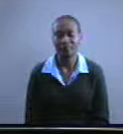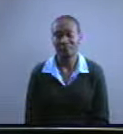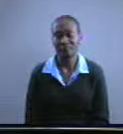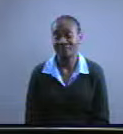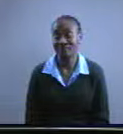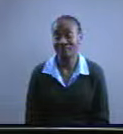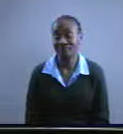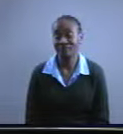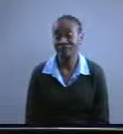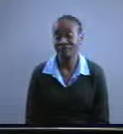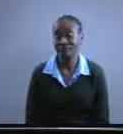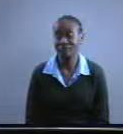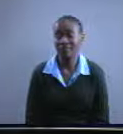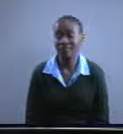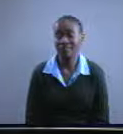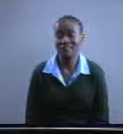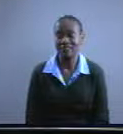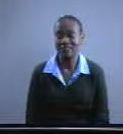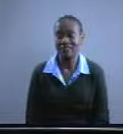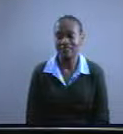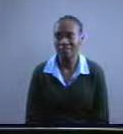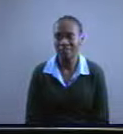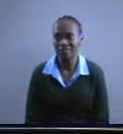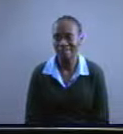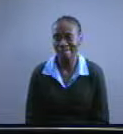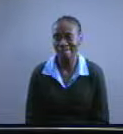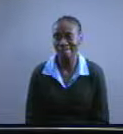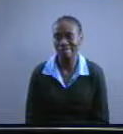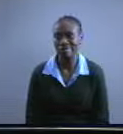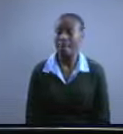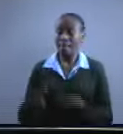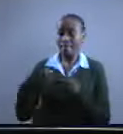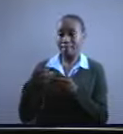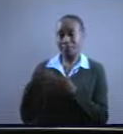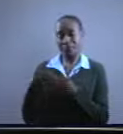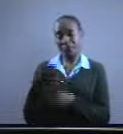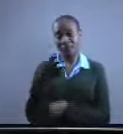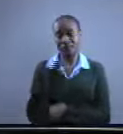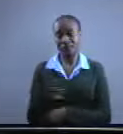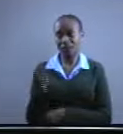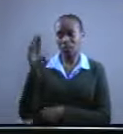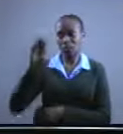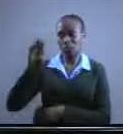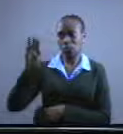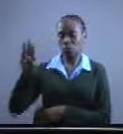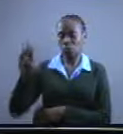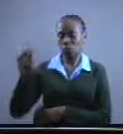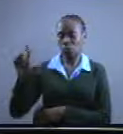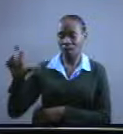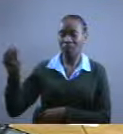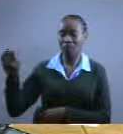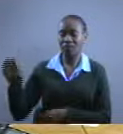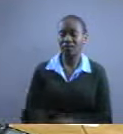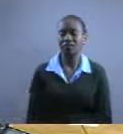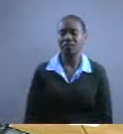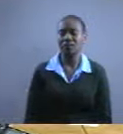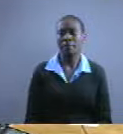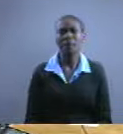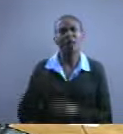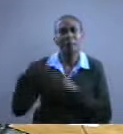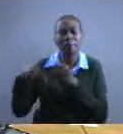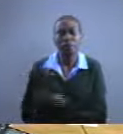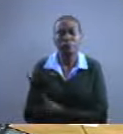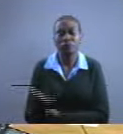Honourable Minister Kwele. Thank you, Chairperson. Questions have been raised